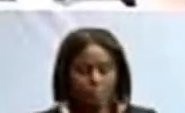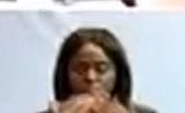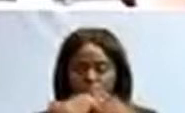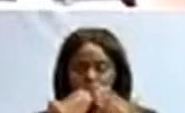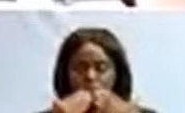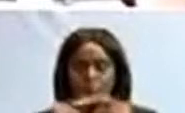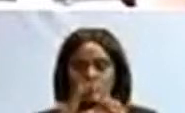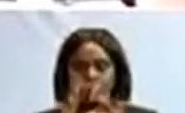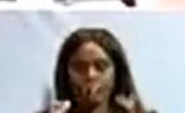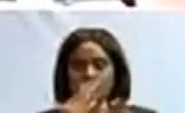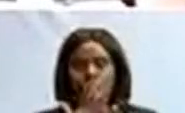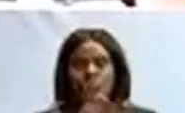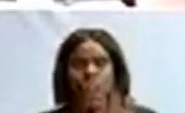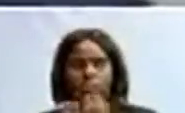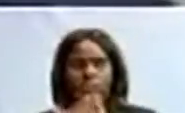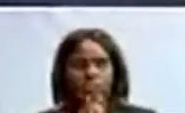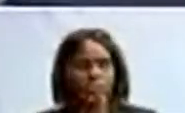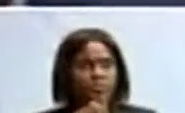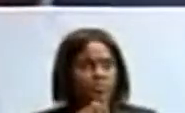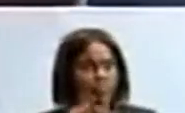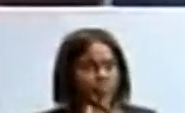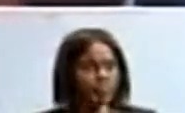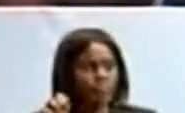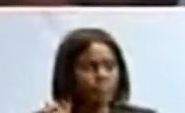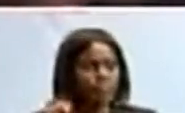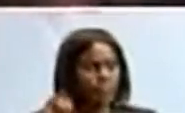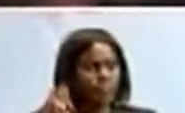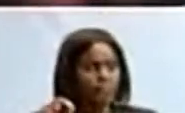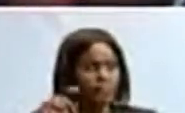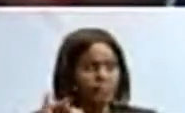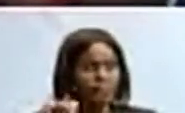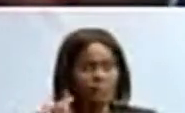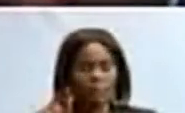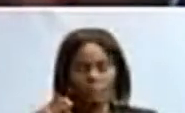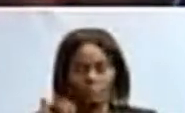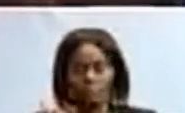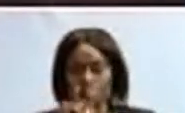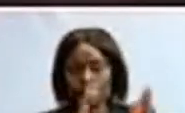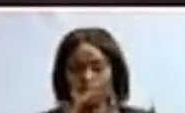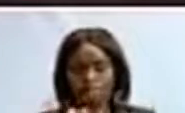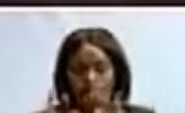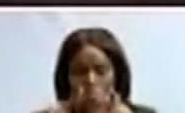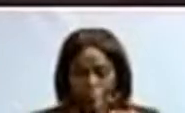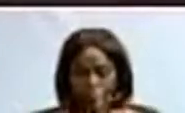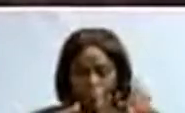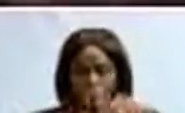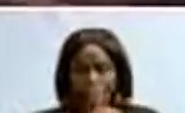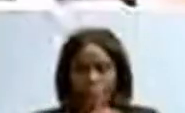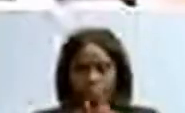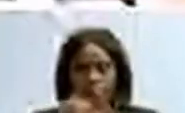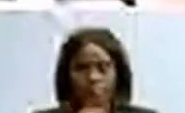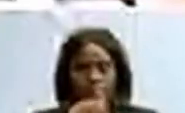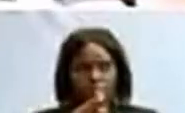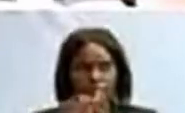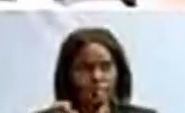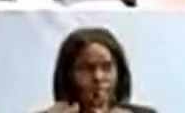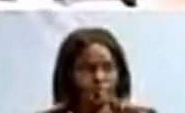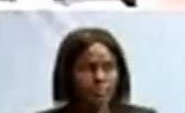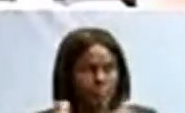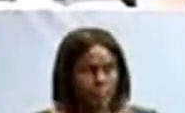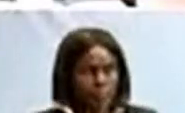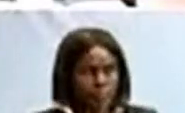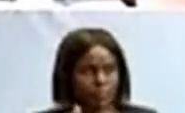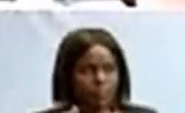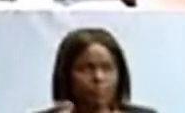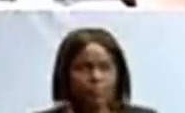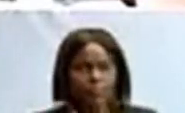very much. Good morning. My name is Luvinda Sinyani from the Planning and Research Department in the Office of the Auditor General. Thank you. We can have